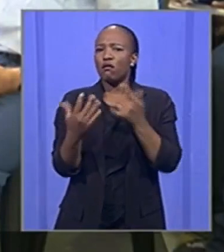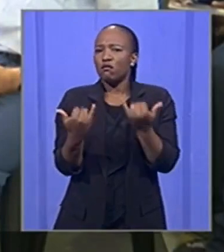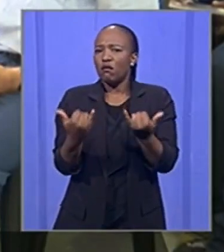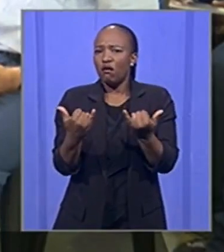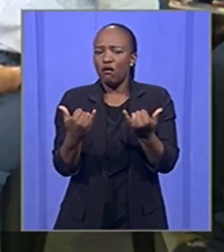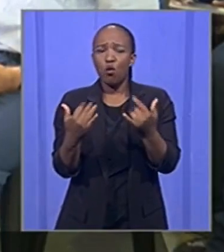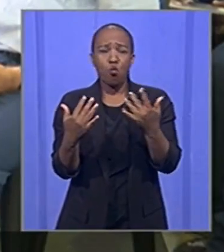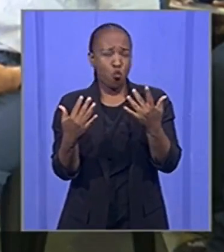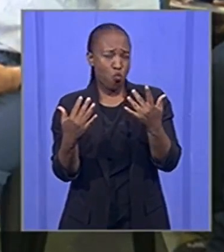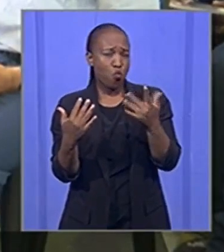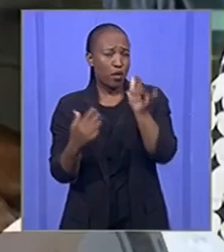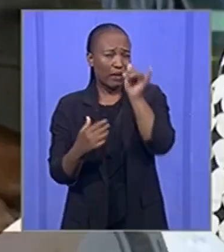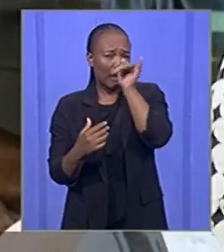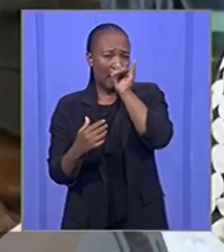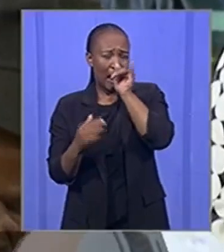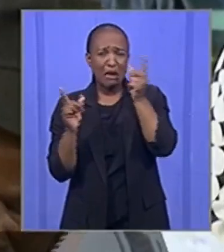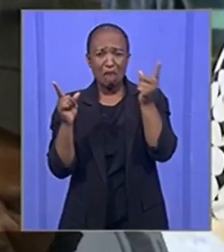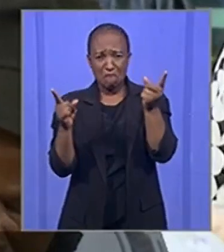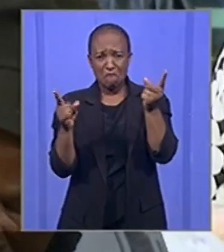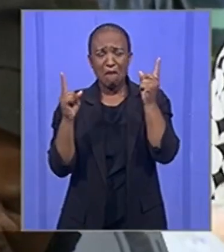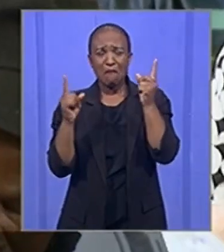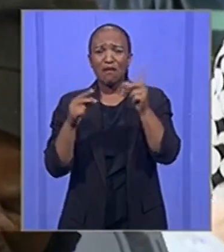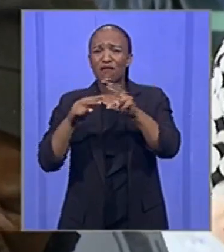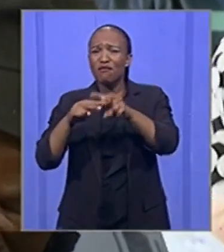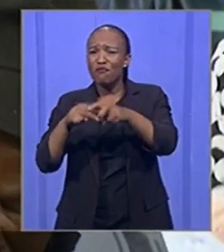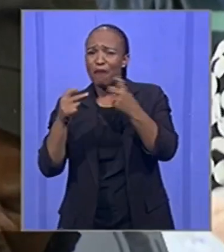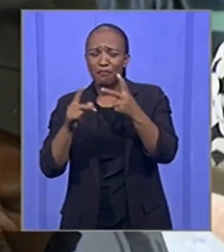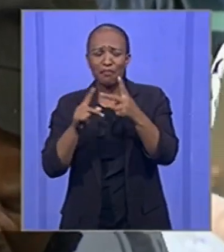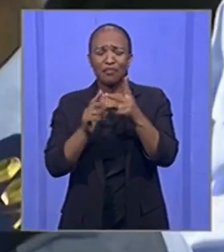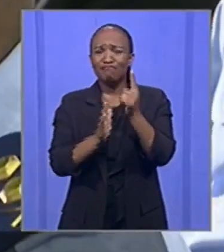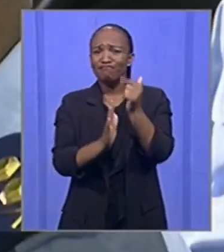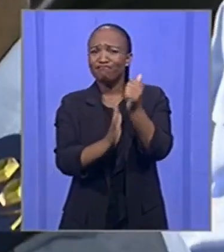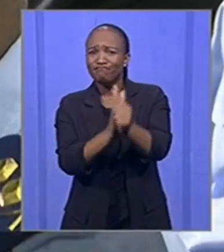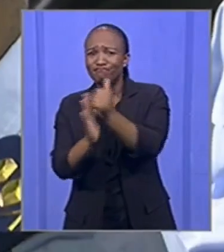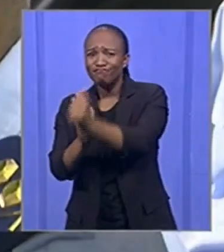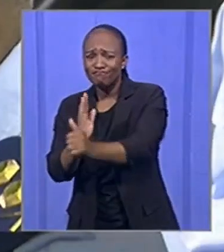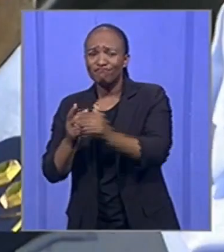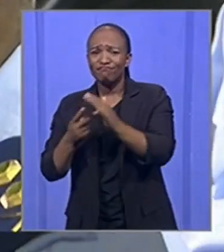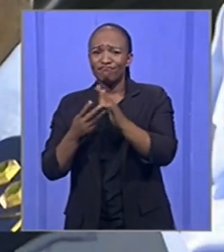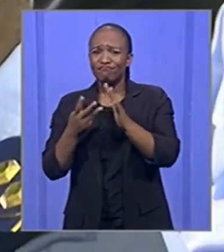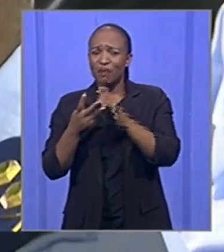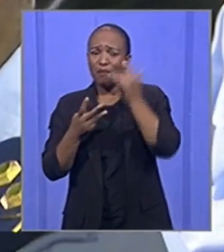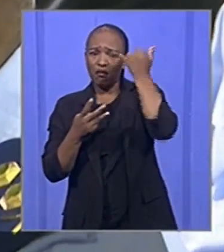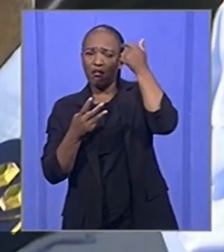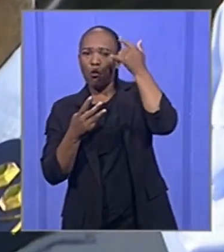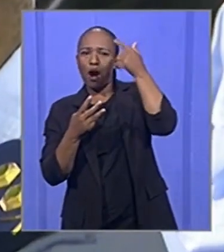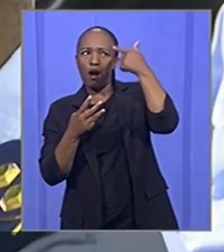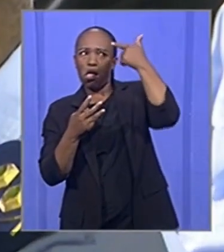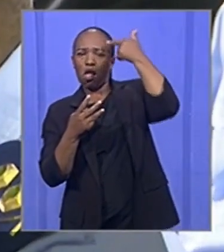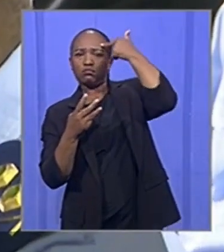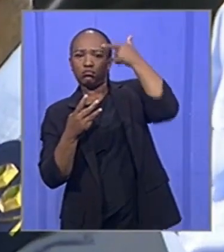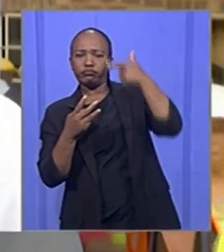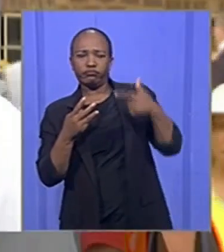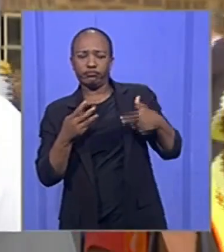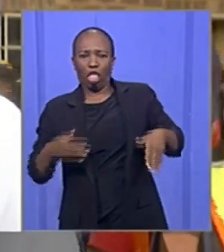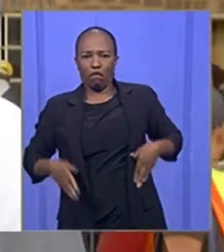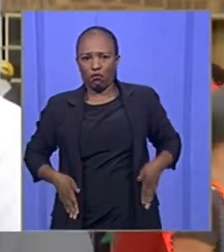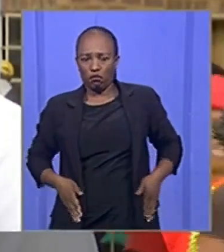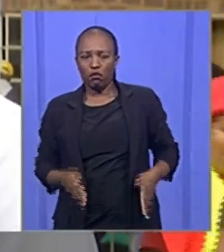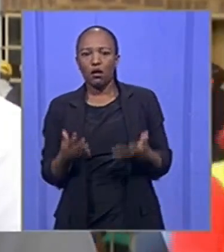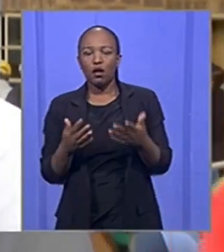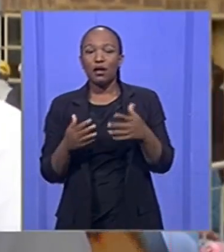le kgwetlho ya bosenyi e akaretsa dipetelelo, dipolao le dikgothoso gareng ga tse dingwe. The level of crime in Jukulane it's